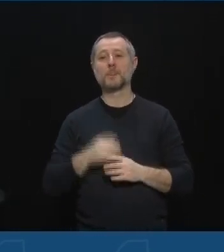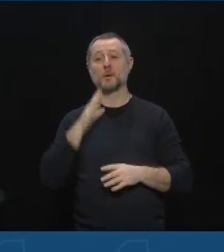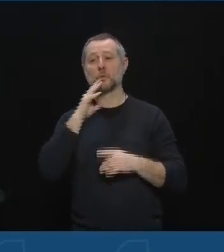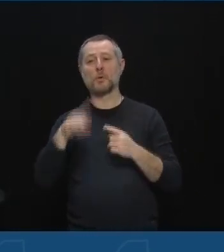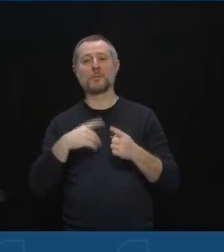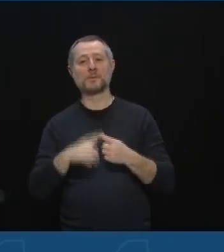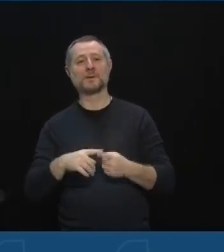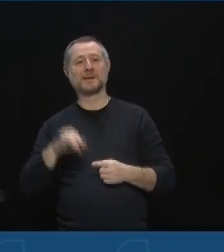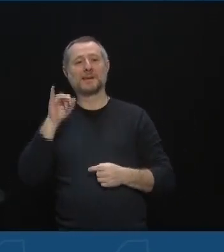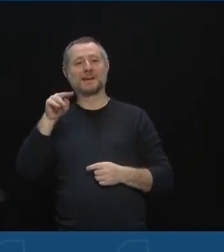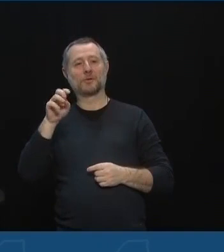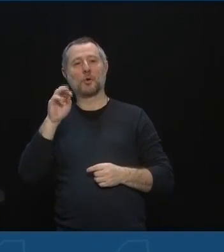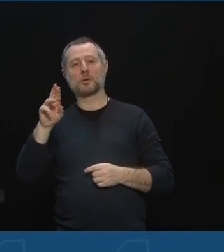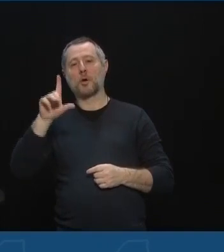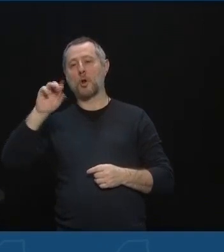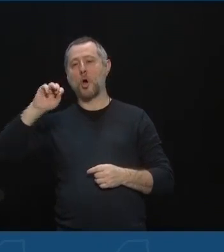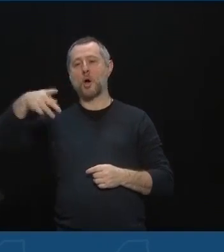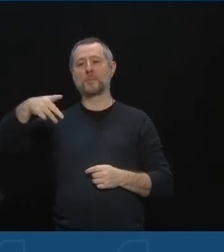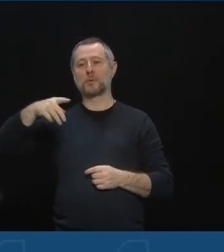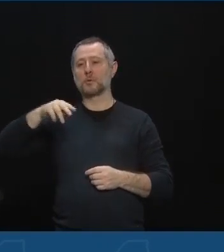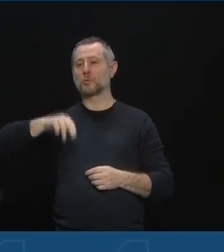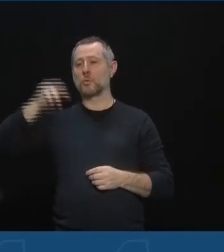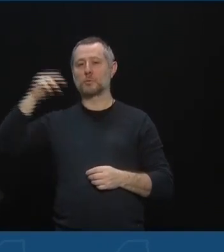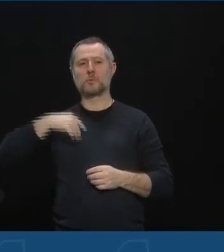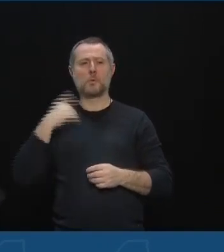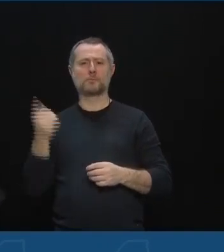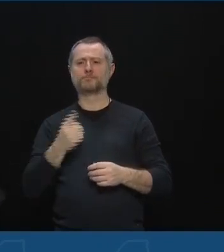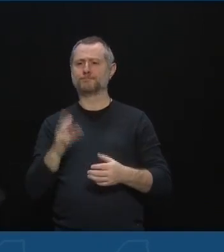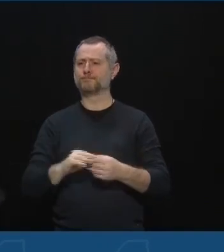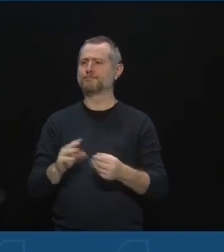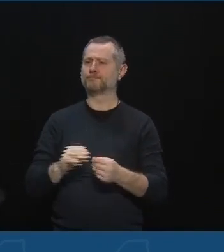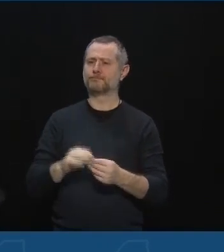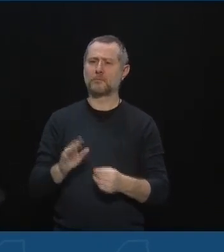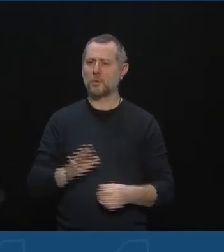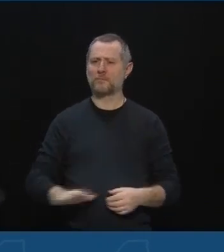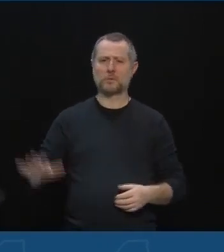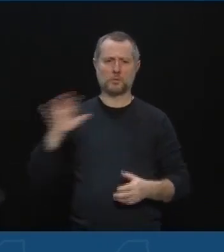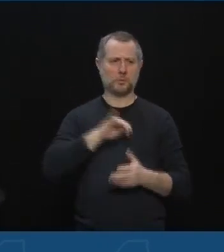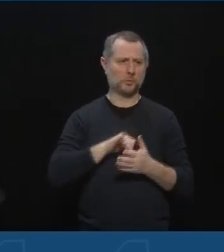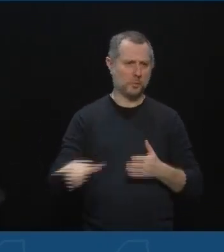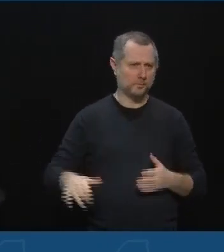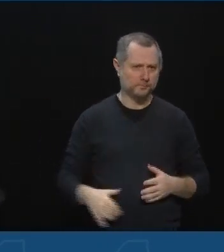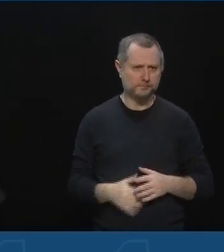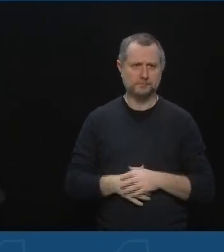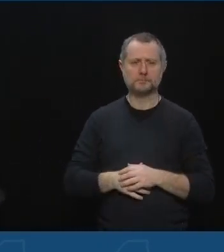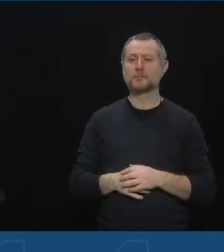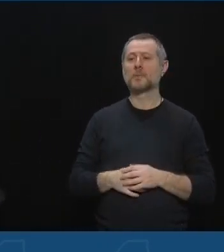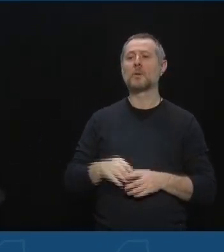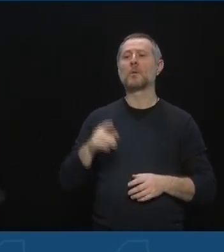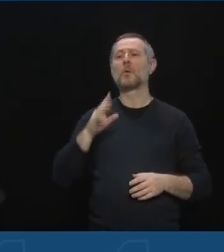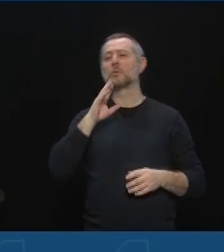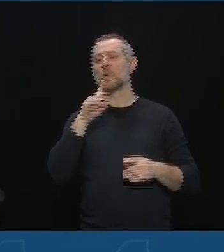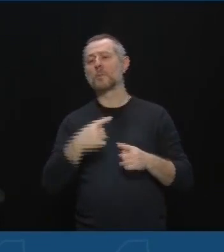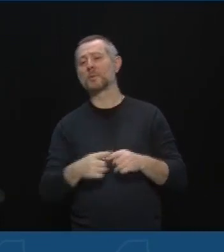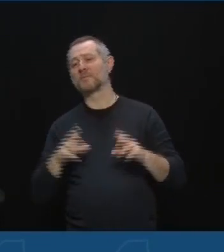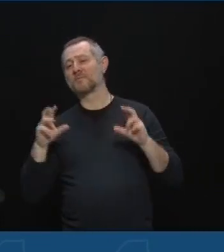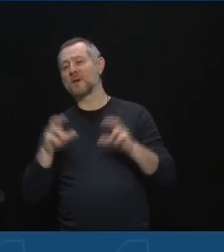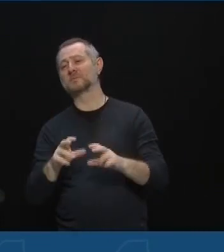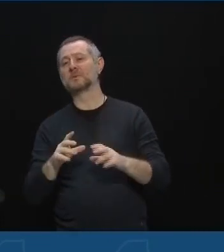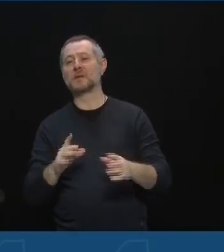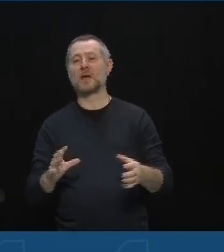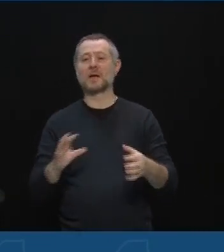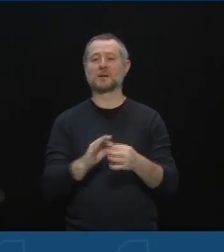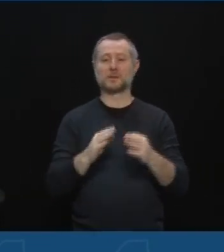what happened there. I talk about this all over the state, just so you know, when I talked about how we need to be investing and connecting communities, not separating